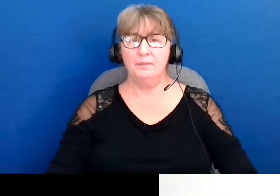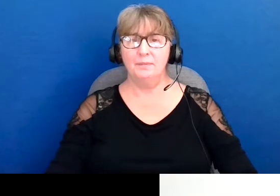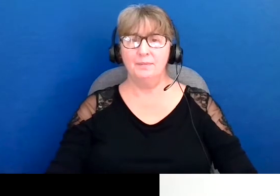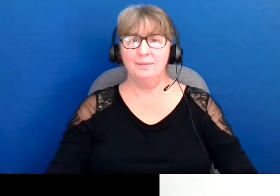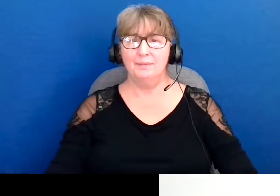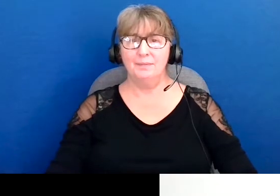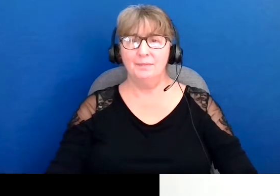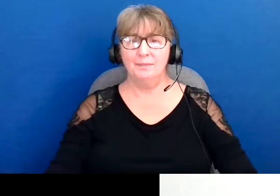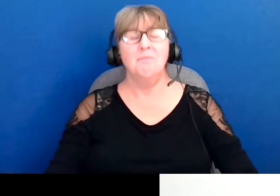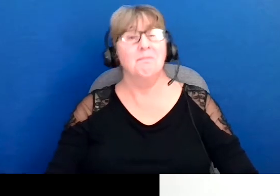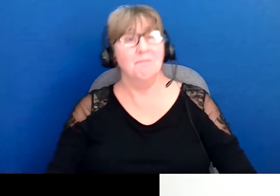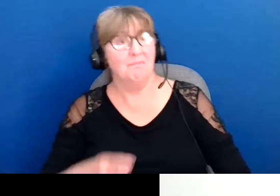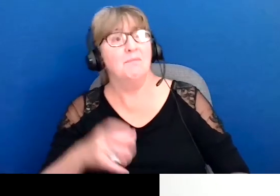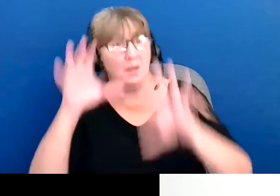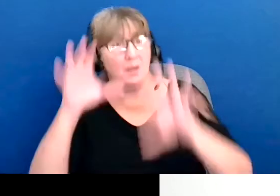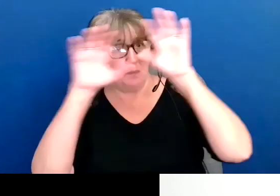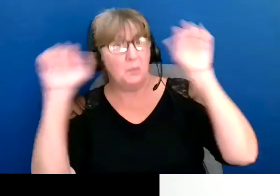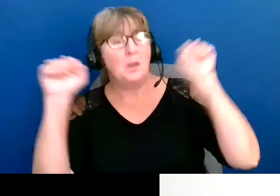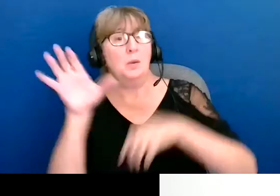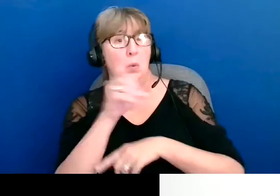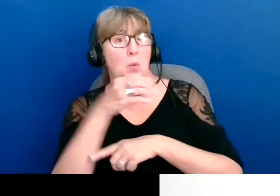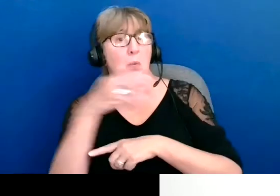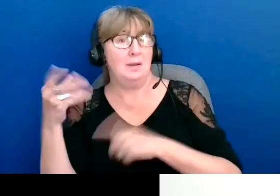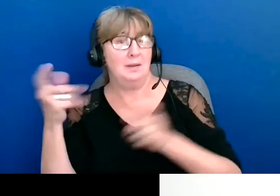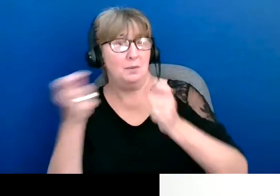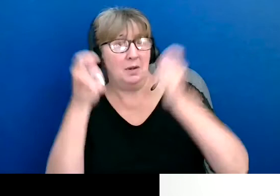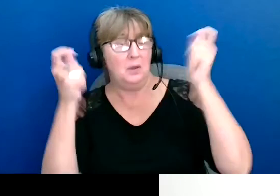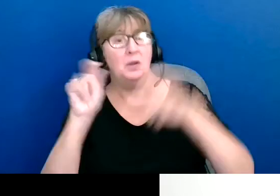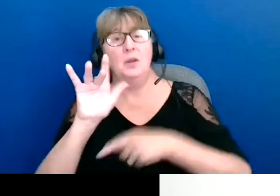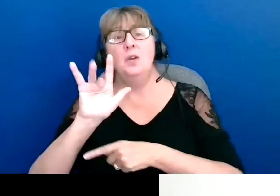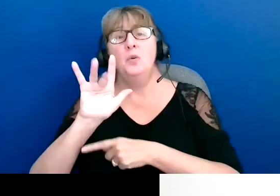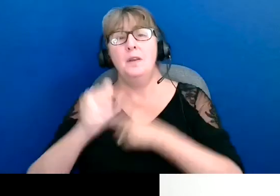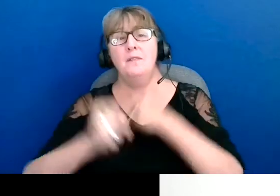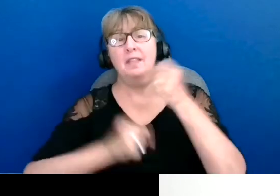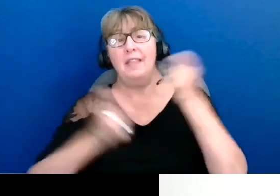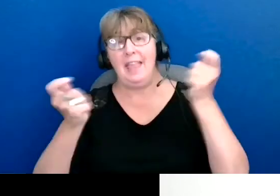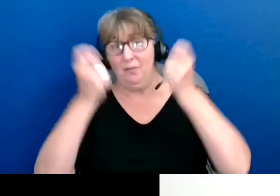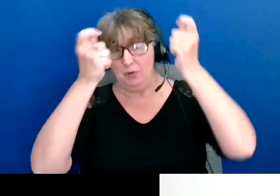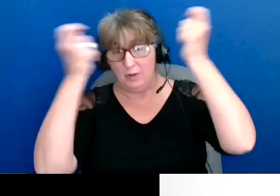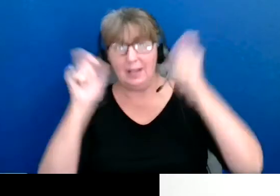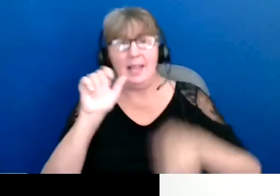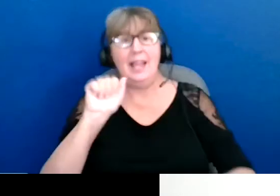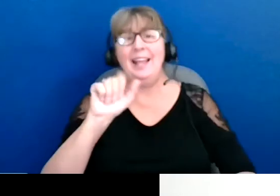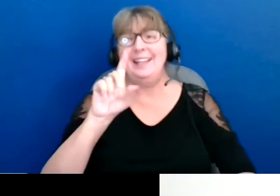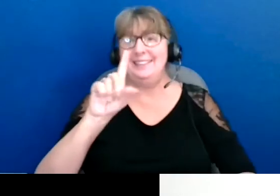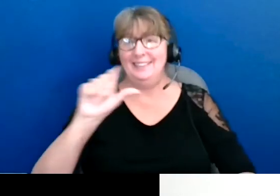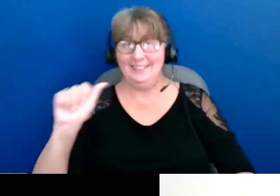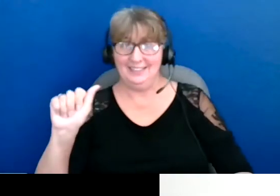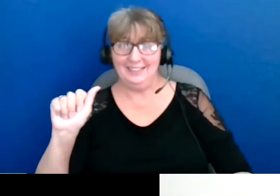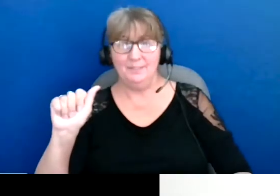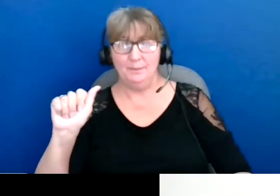So President Obama celebrated the 25th anniversary of the Americans with Disabilities